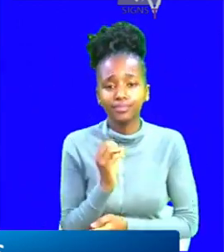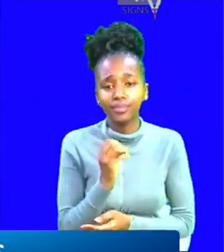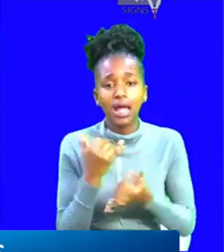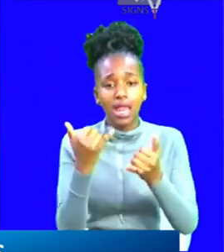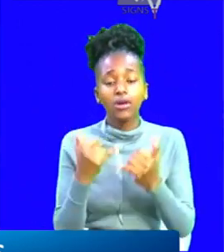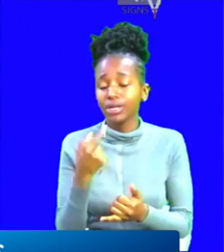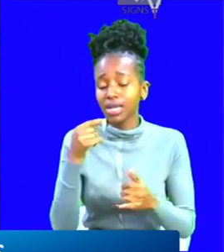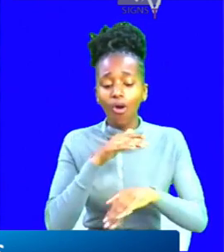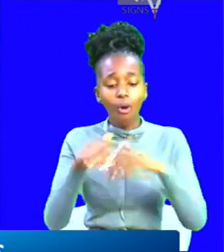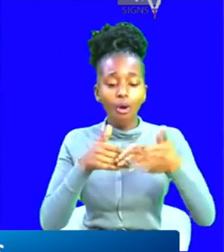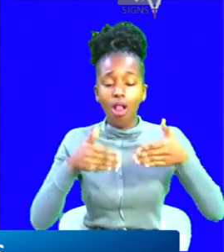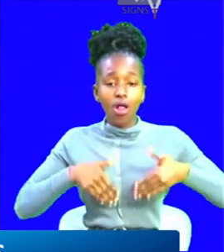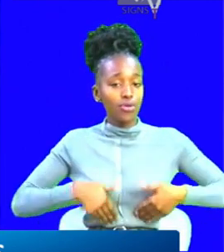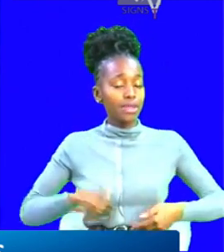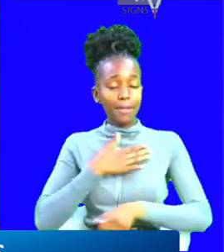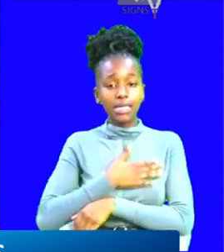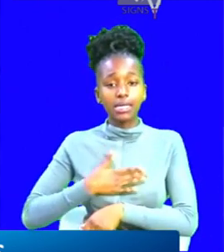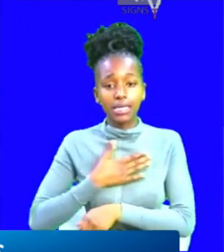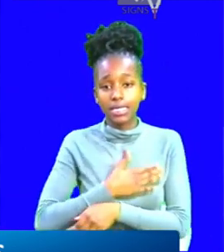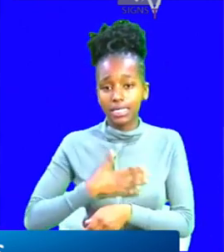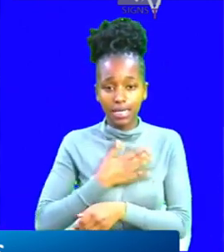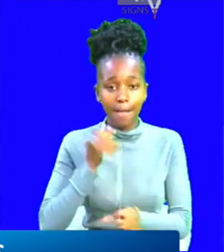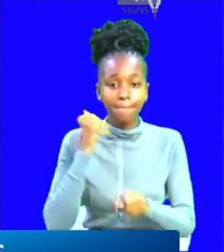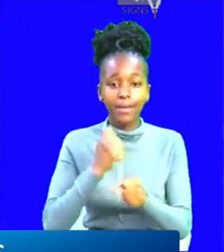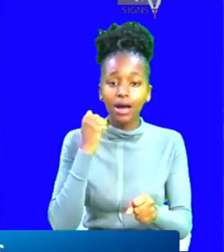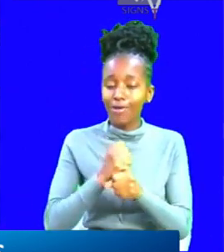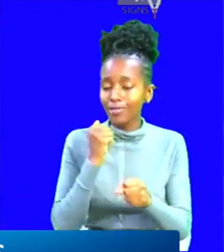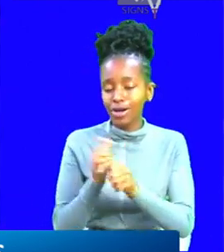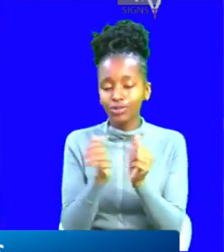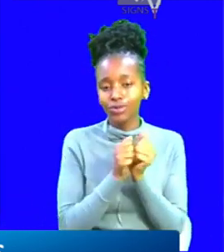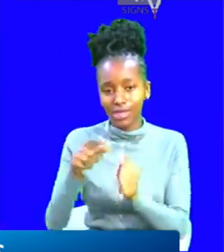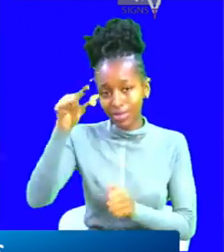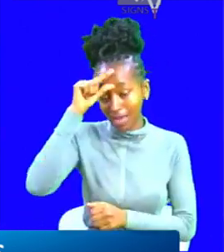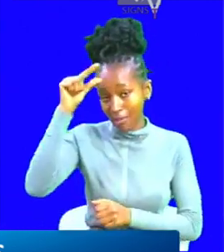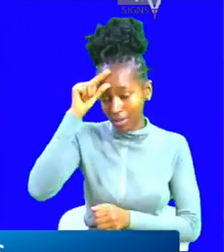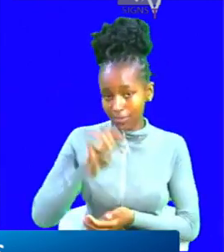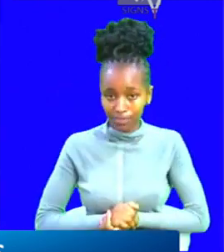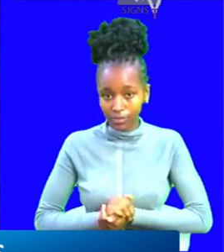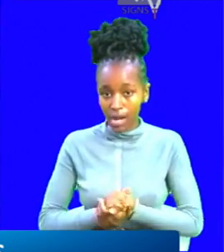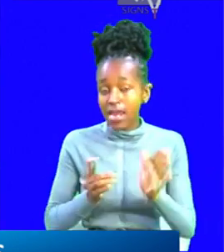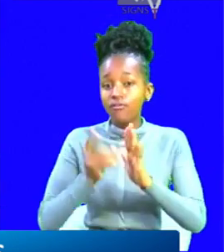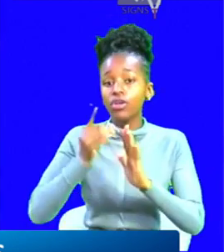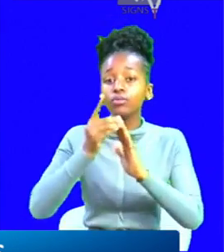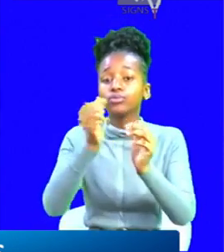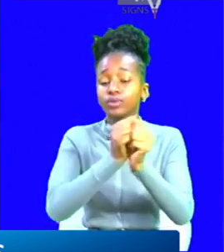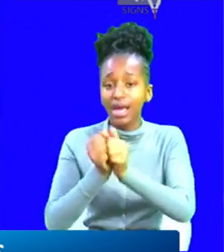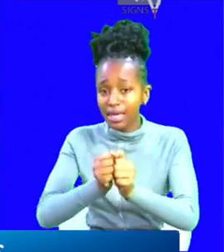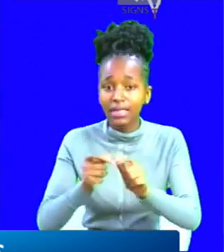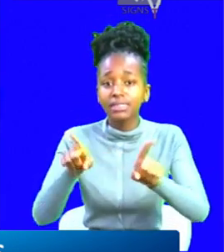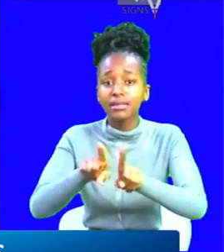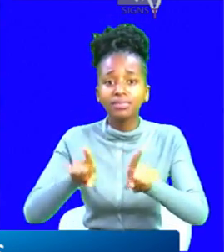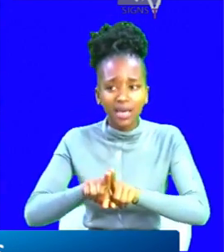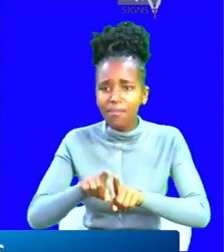kwa vijana ni kwamba tufanye kazi na serikali. Tuendelee maendeleo ama